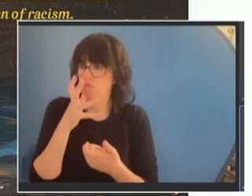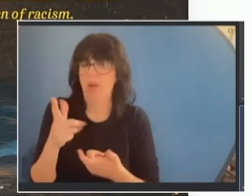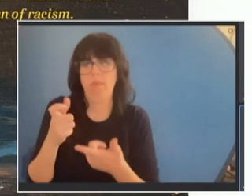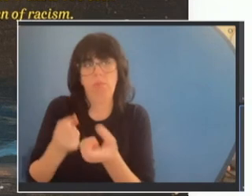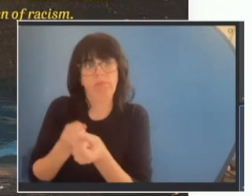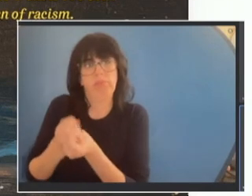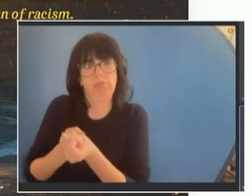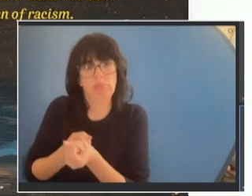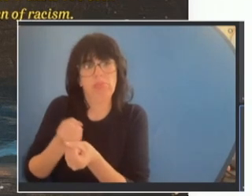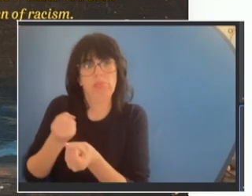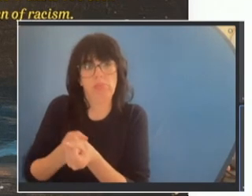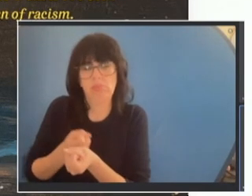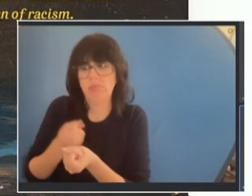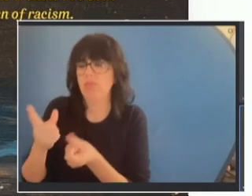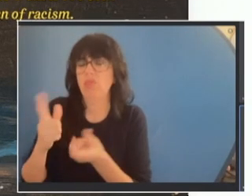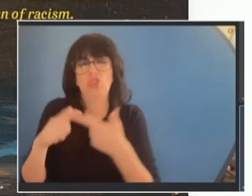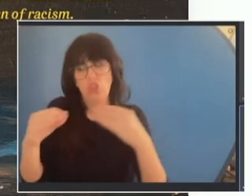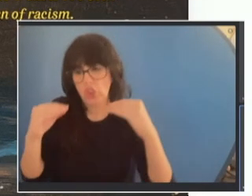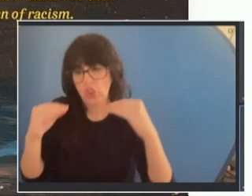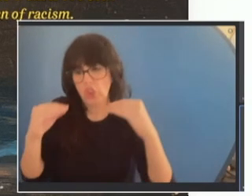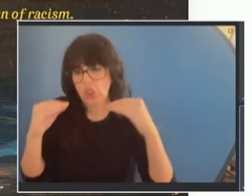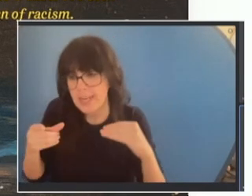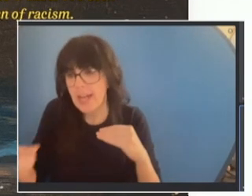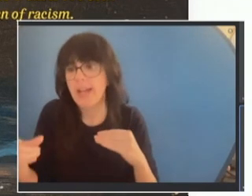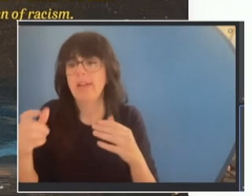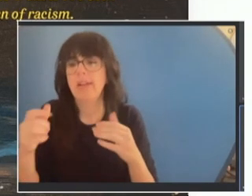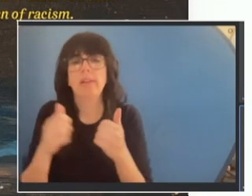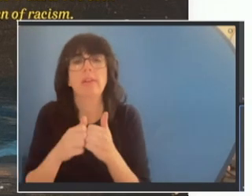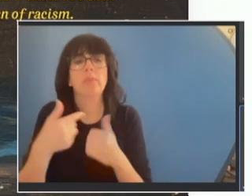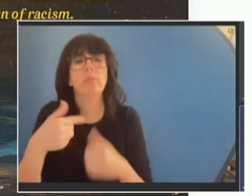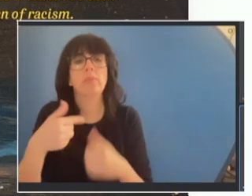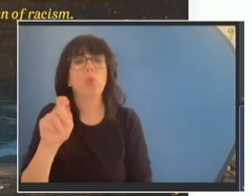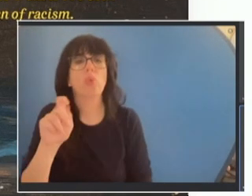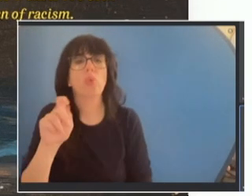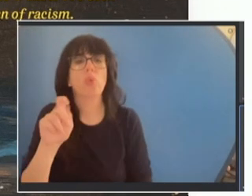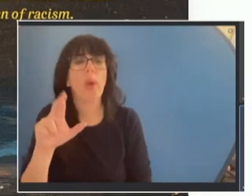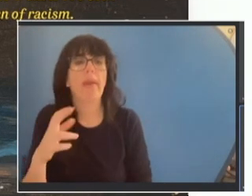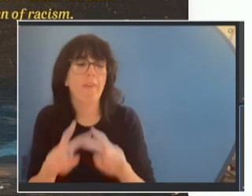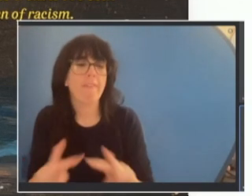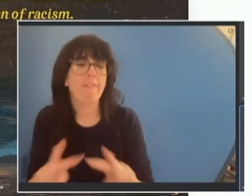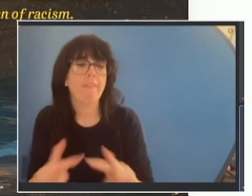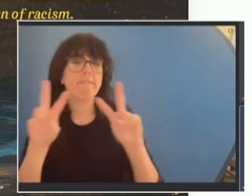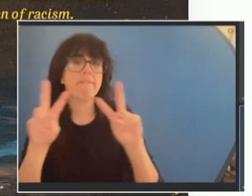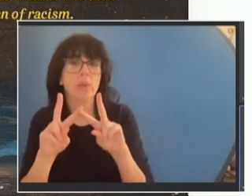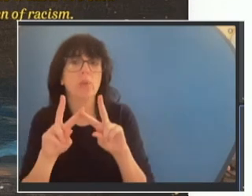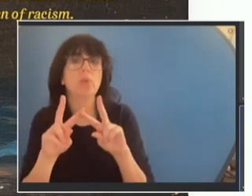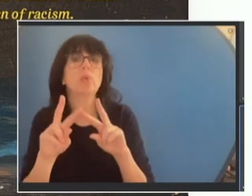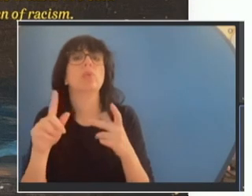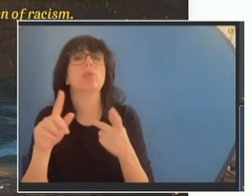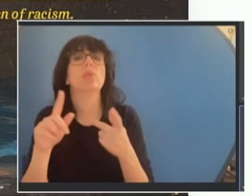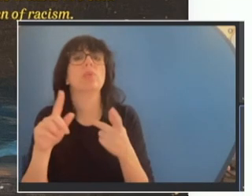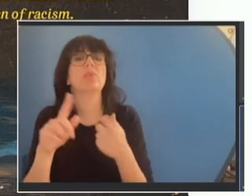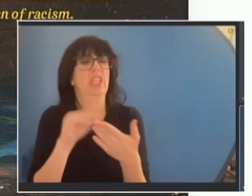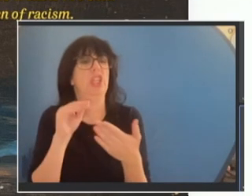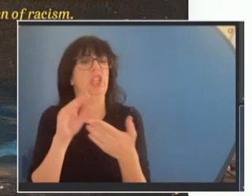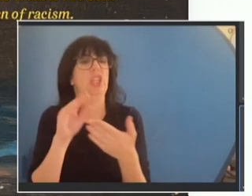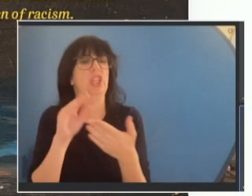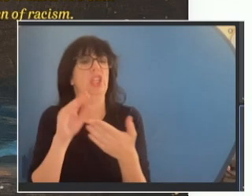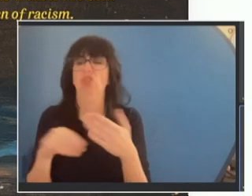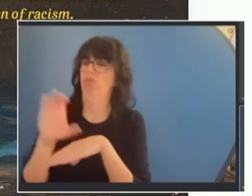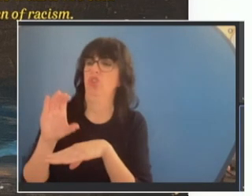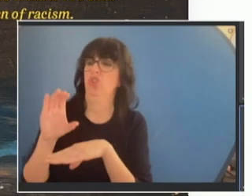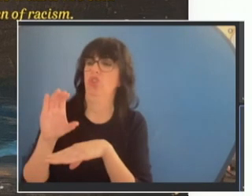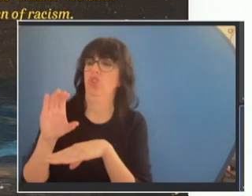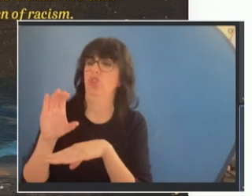She taught young Bayard her Quaker values. Early on, he learned the church's teachings, including a belief